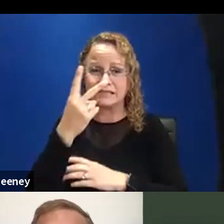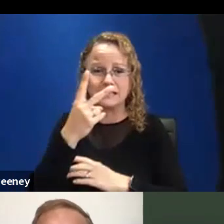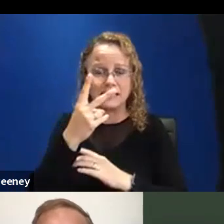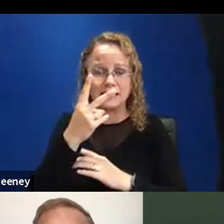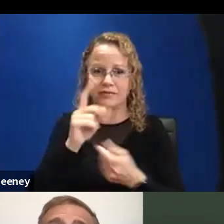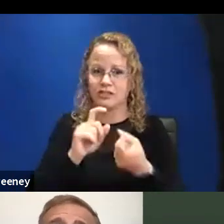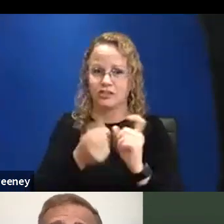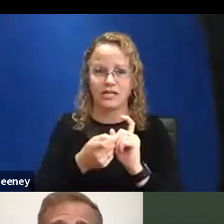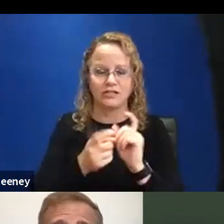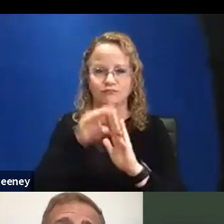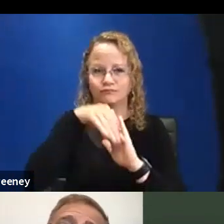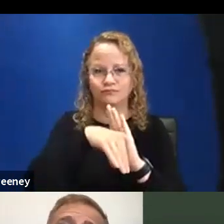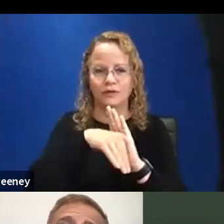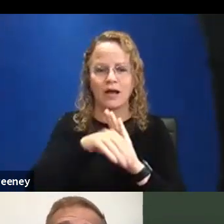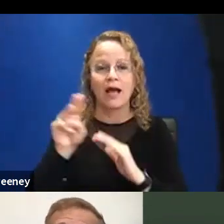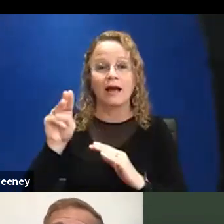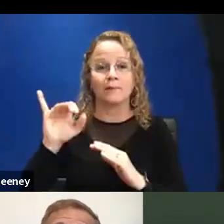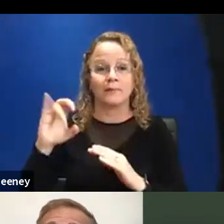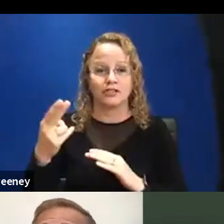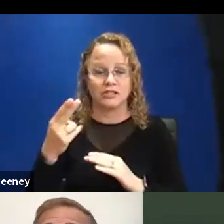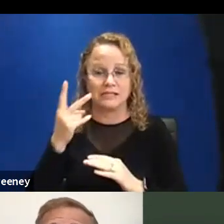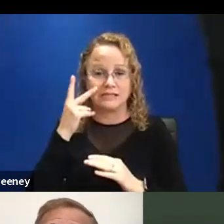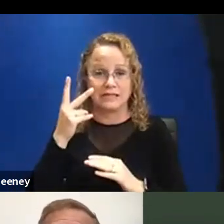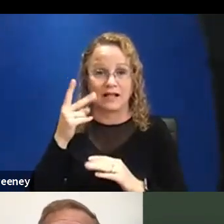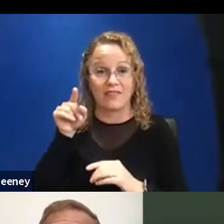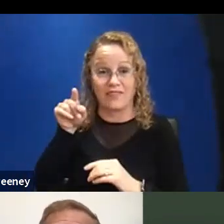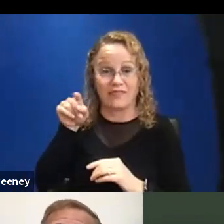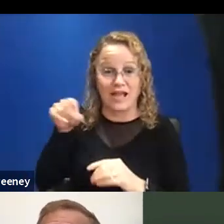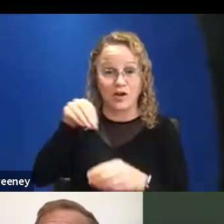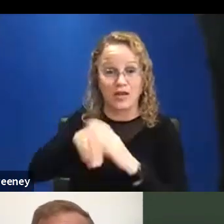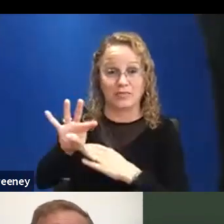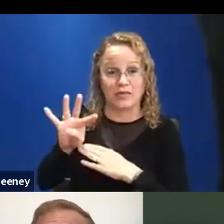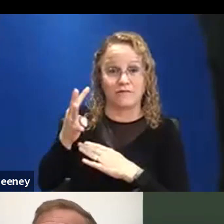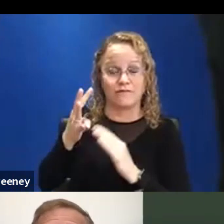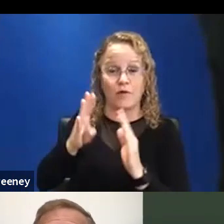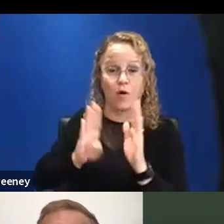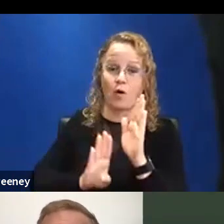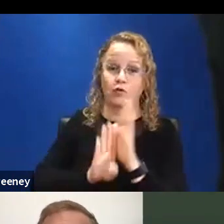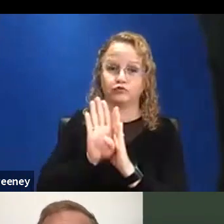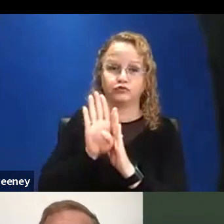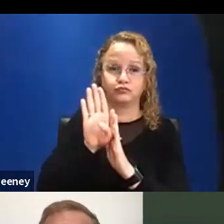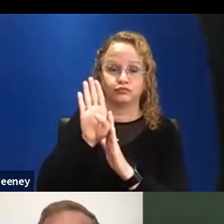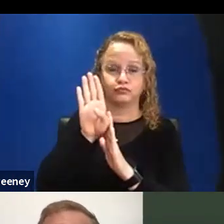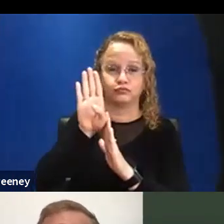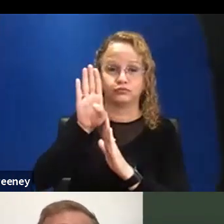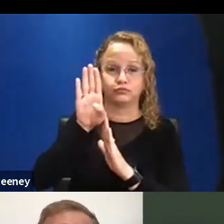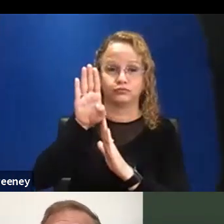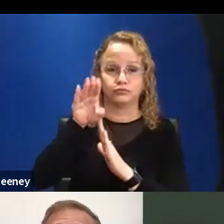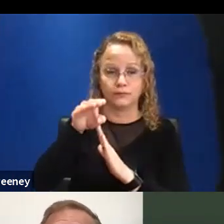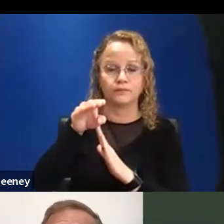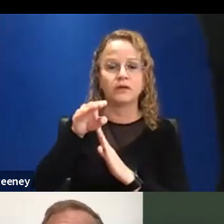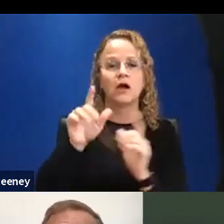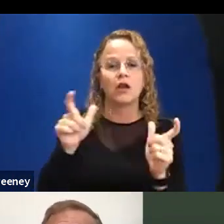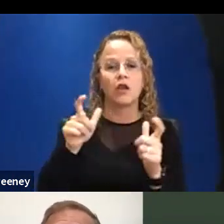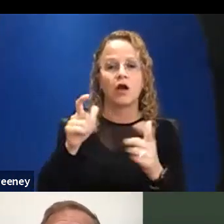like this. Michigan, for example, they are in their 4th wave. They are seeing a huge increase. And in large